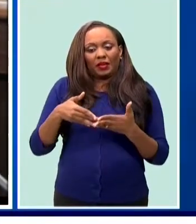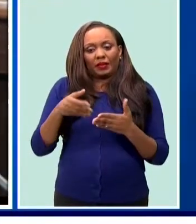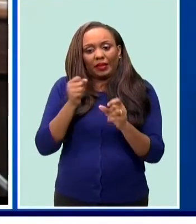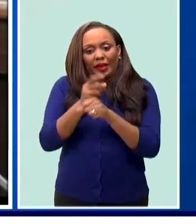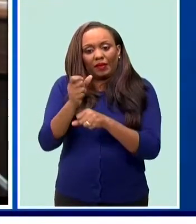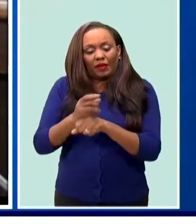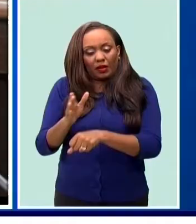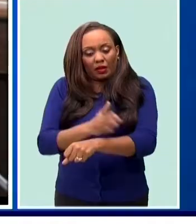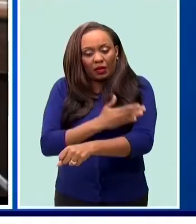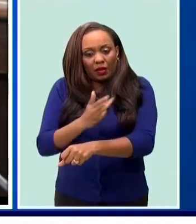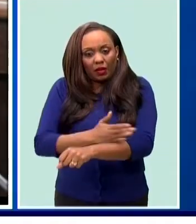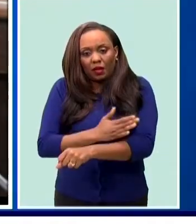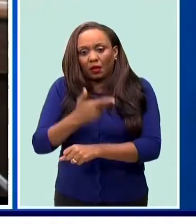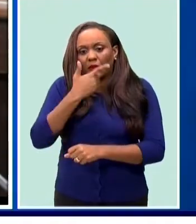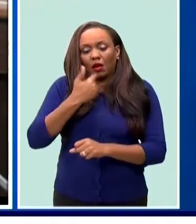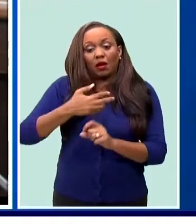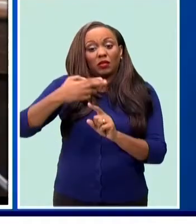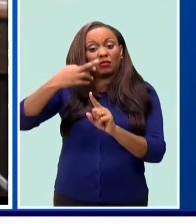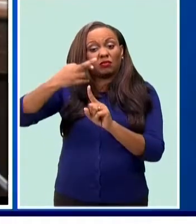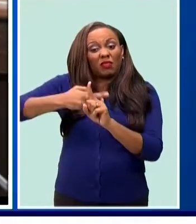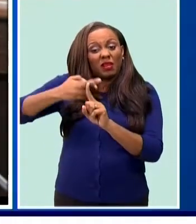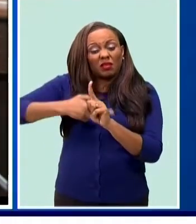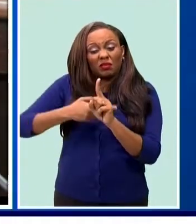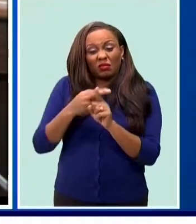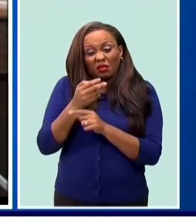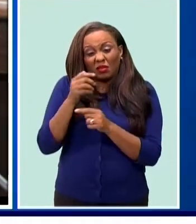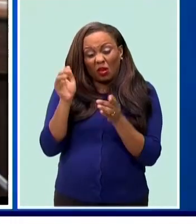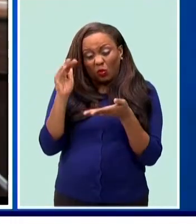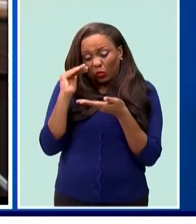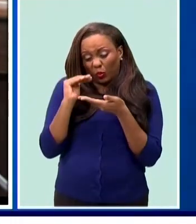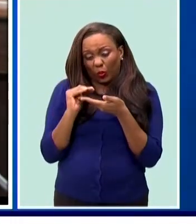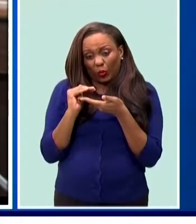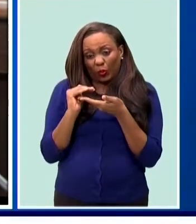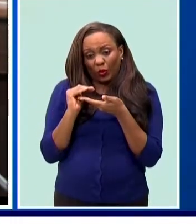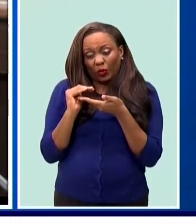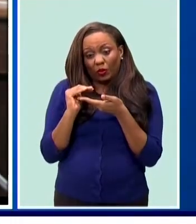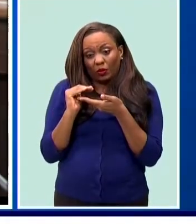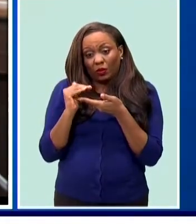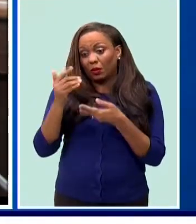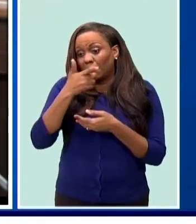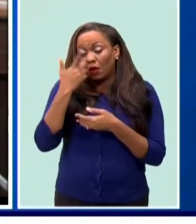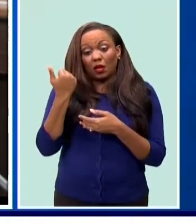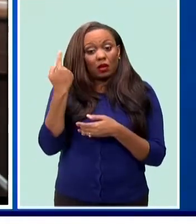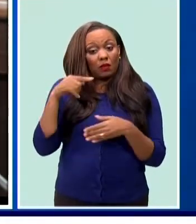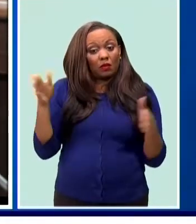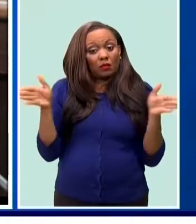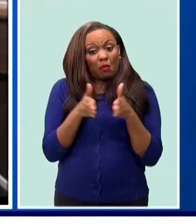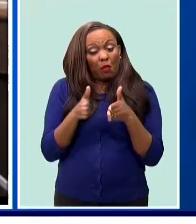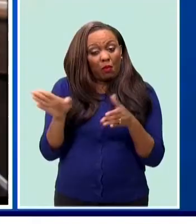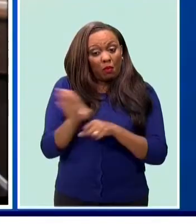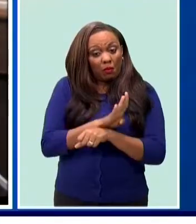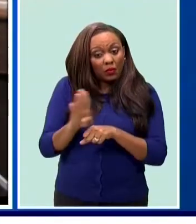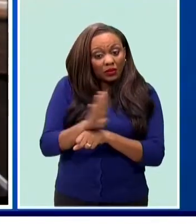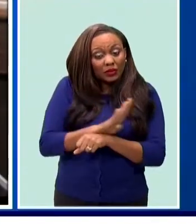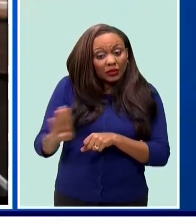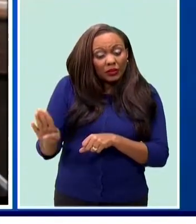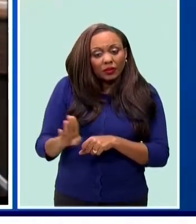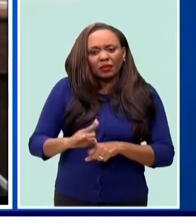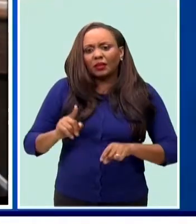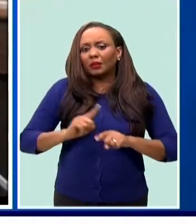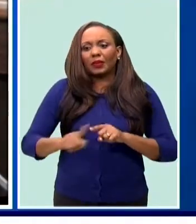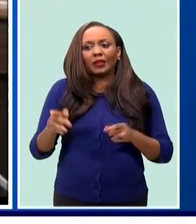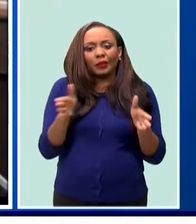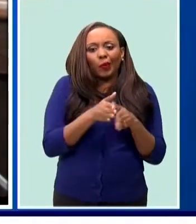Pelican, because the rents are very small, because traditionally it was created for small businesses. But if we have these